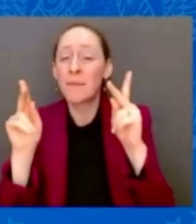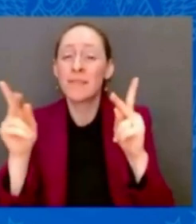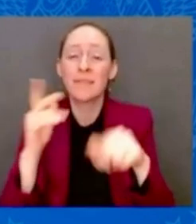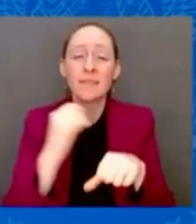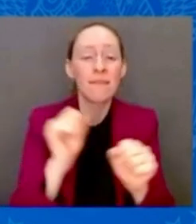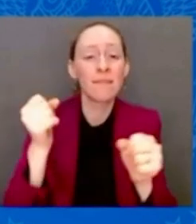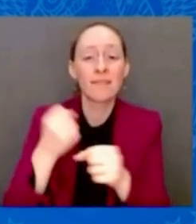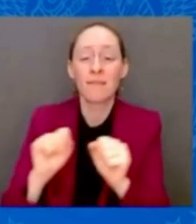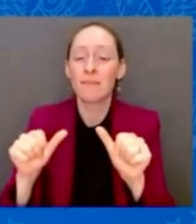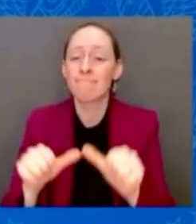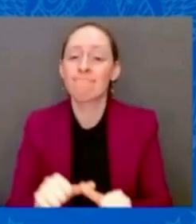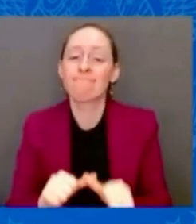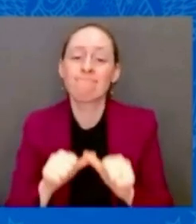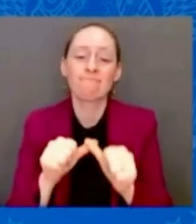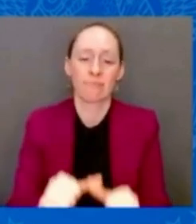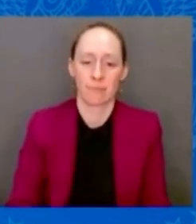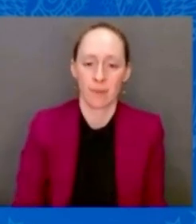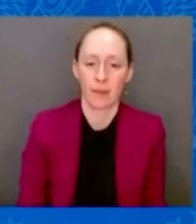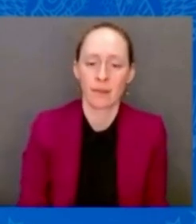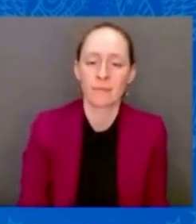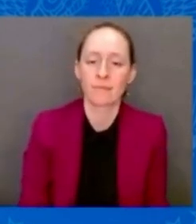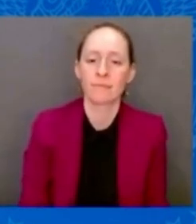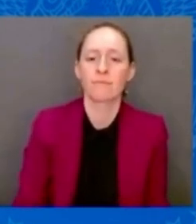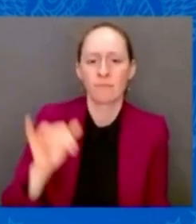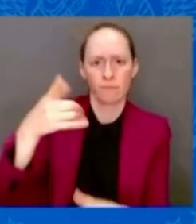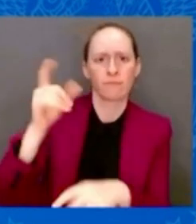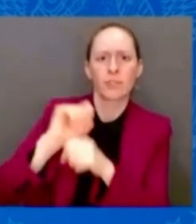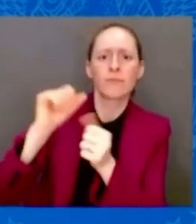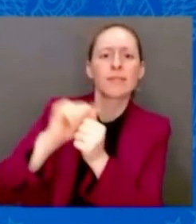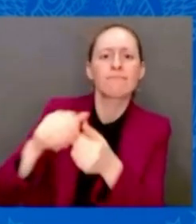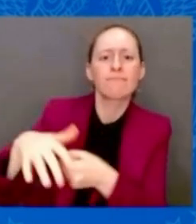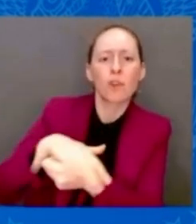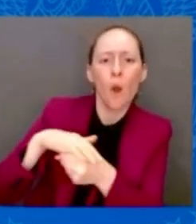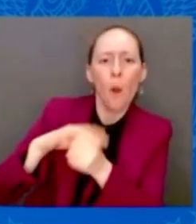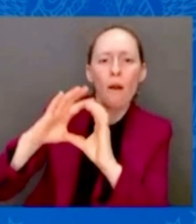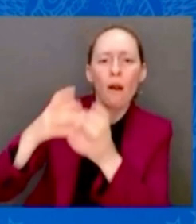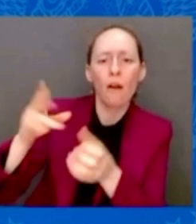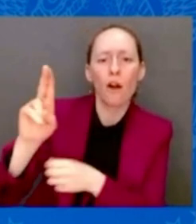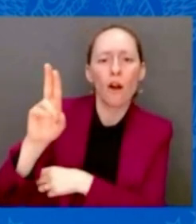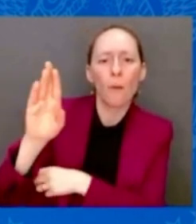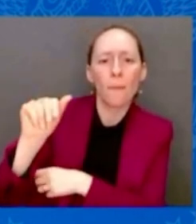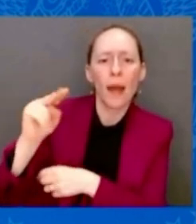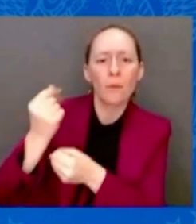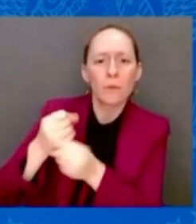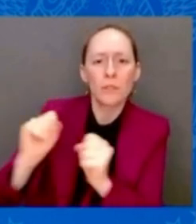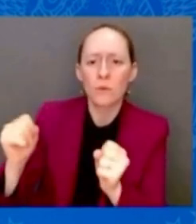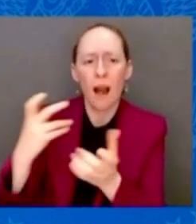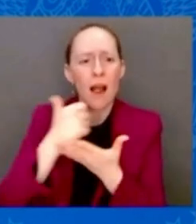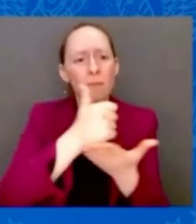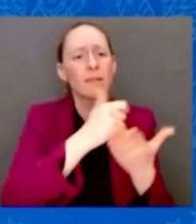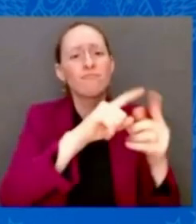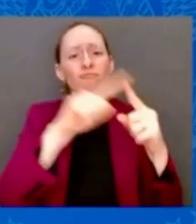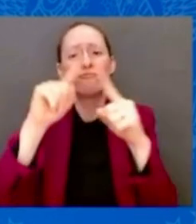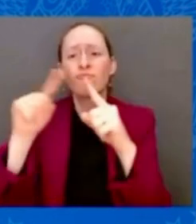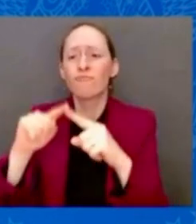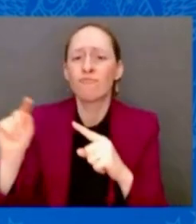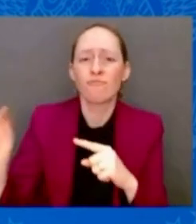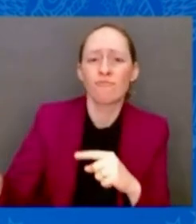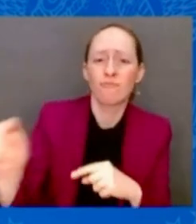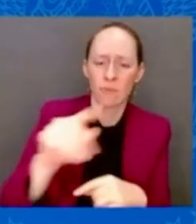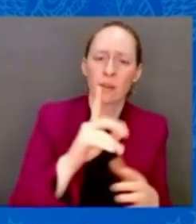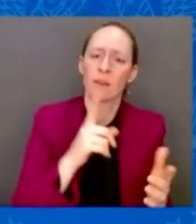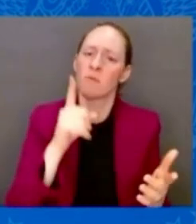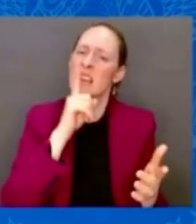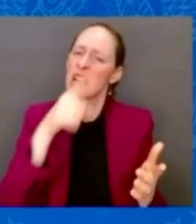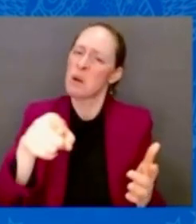fellow Americans take care of your own. Take care of your own. You don't just show up at disasters. In many of the places I've been in